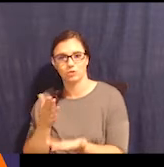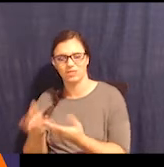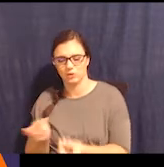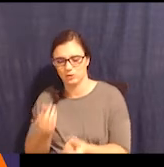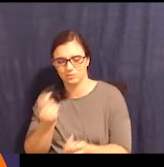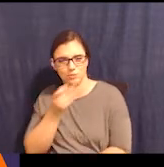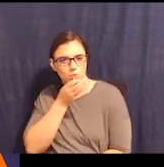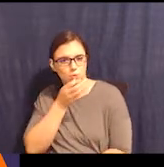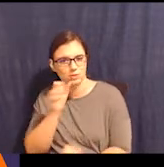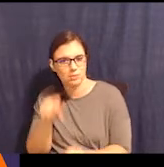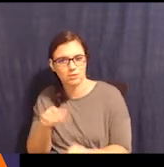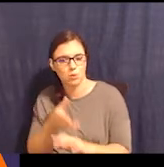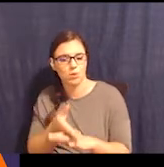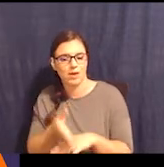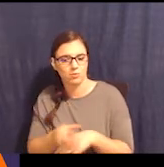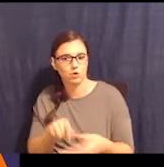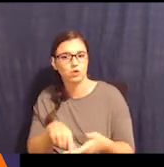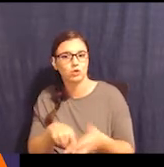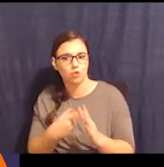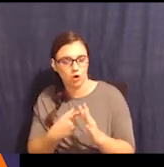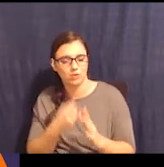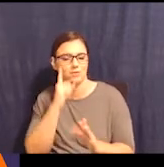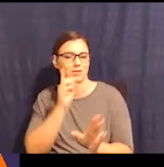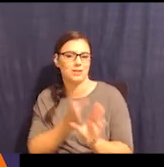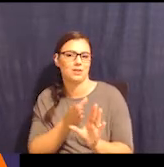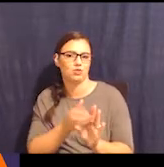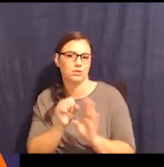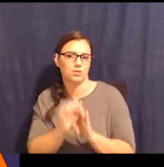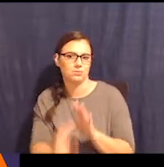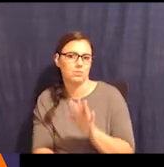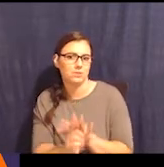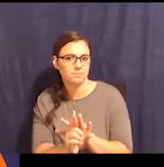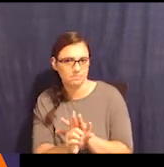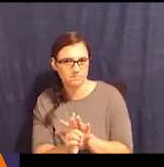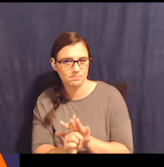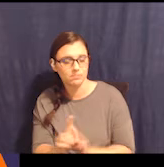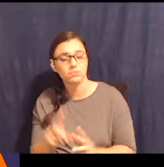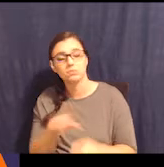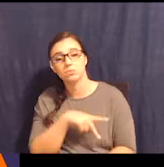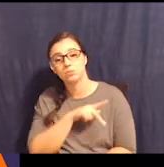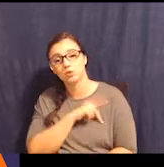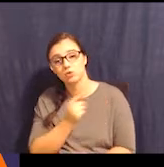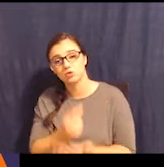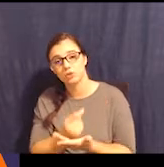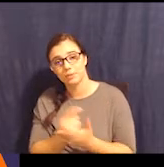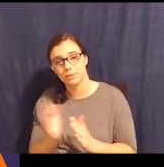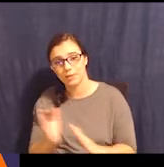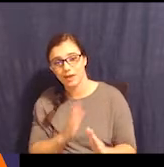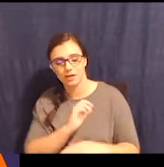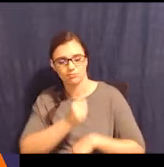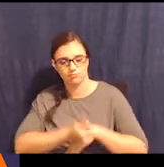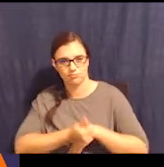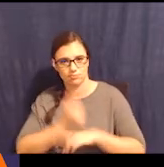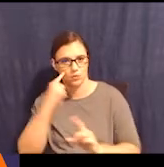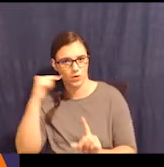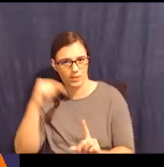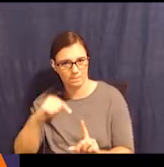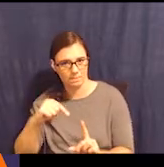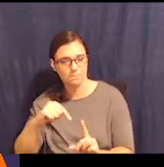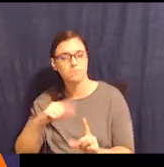symptoms. A personal treatment plan is created and includes psychotherapy, medical